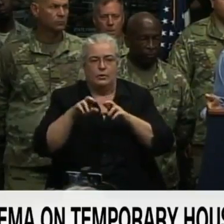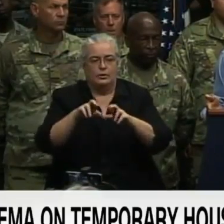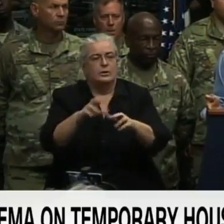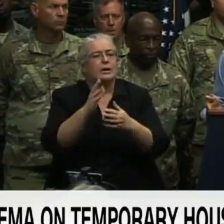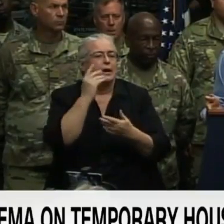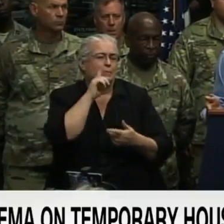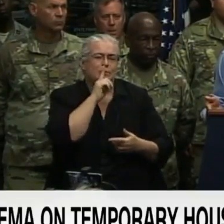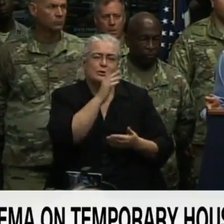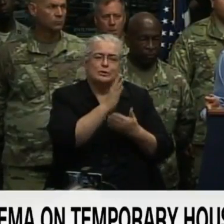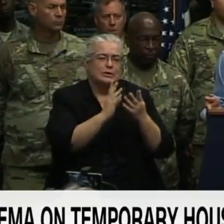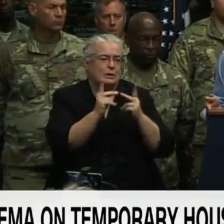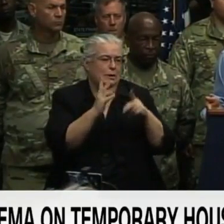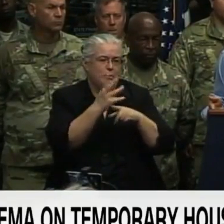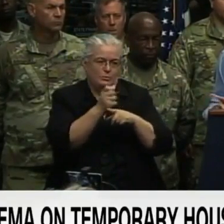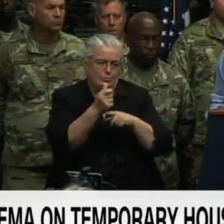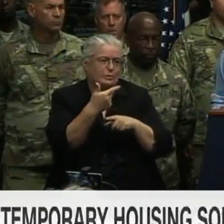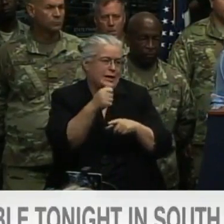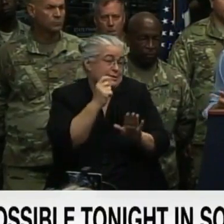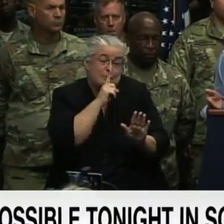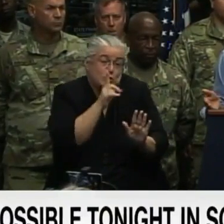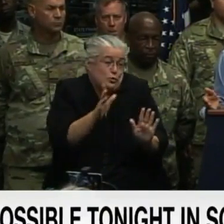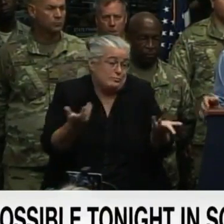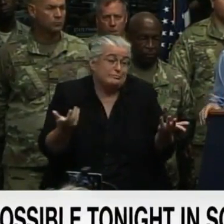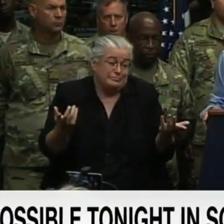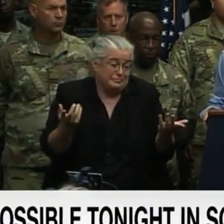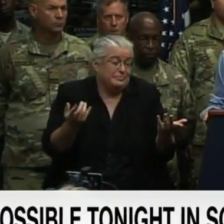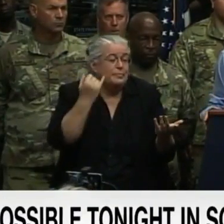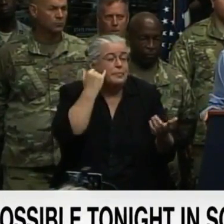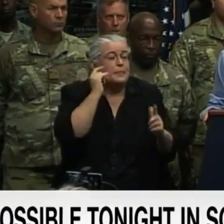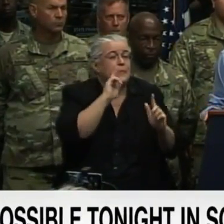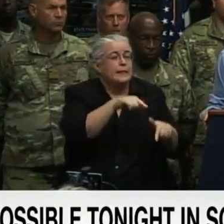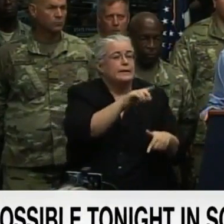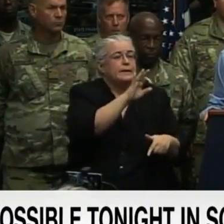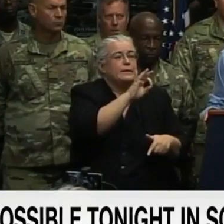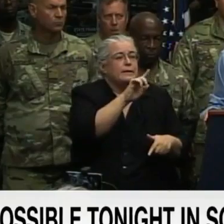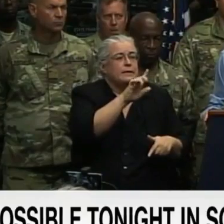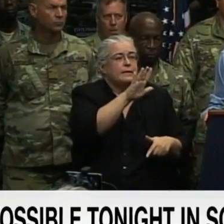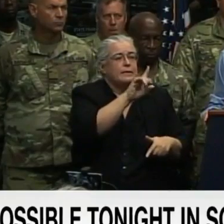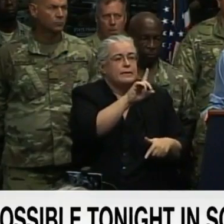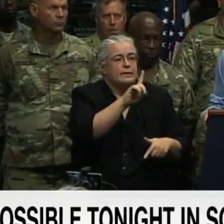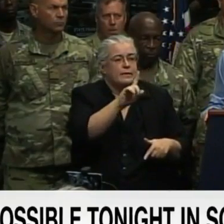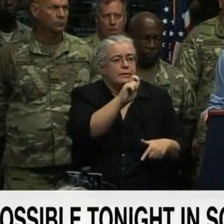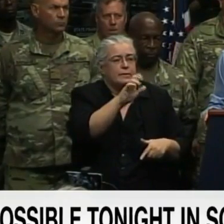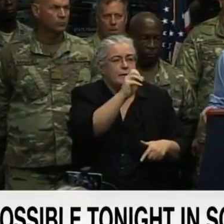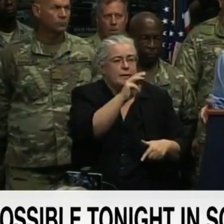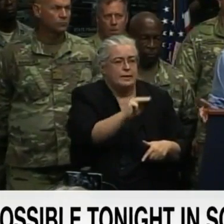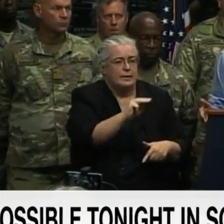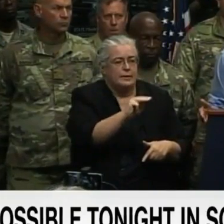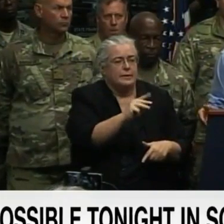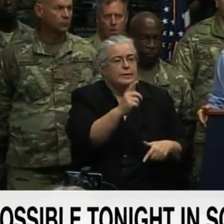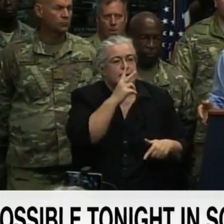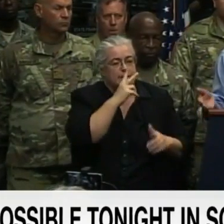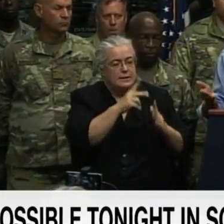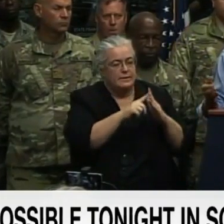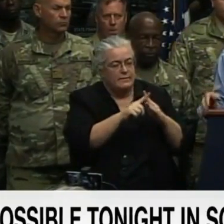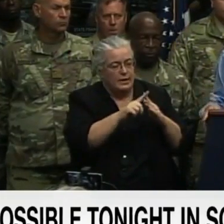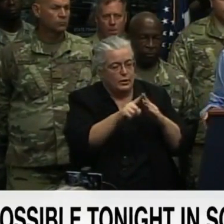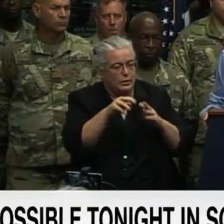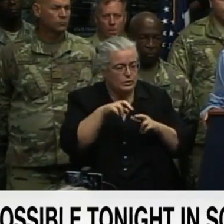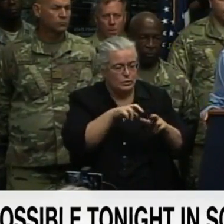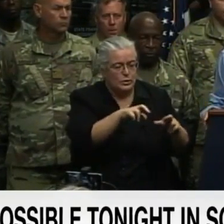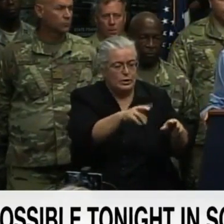have run out of gas around the state. If you can go to fl511.com and look at our evacuation